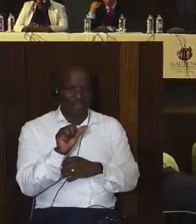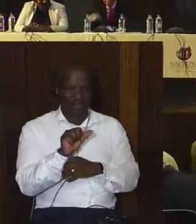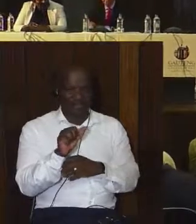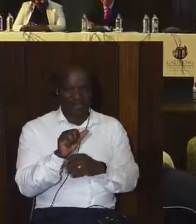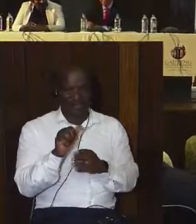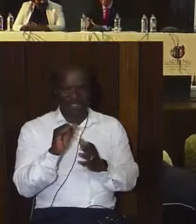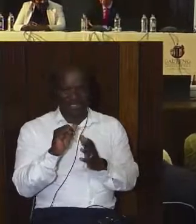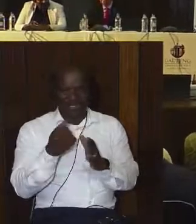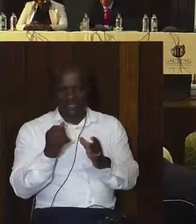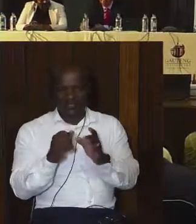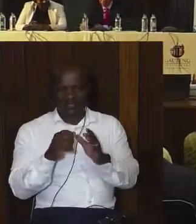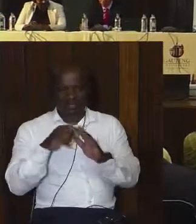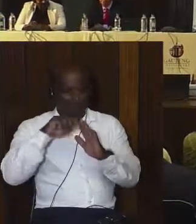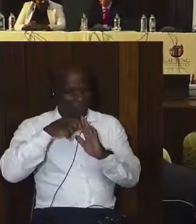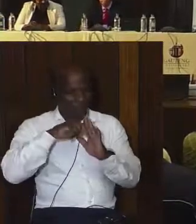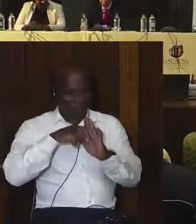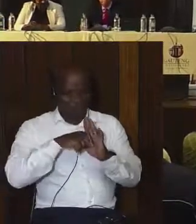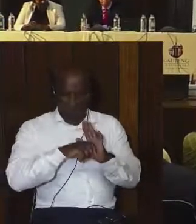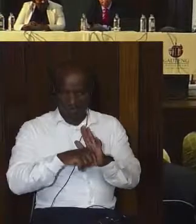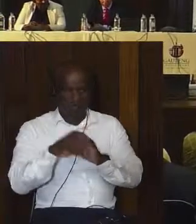a thorough understanding.